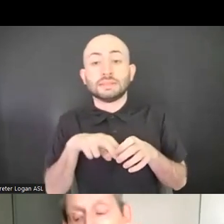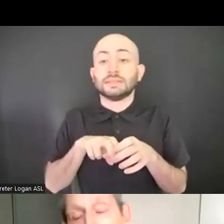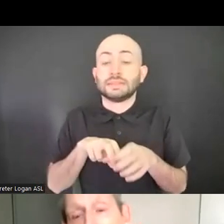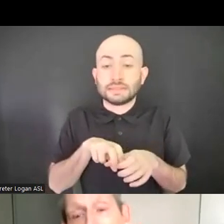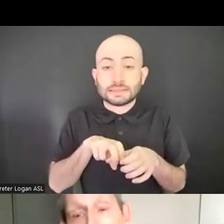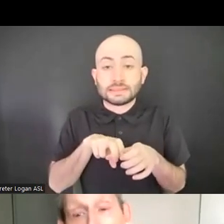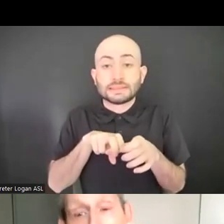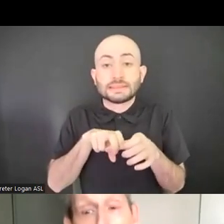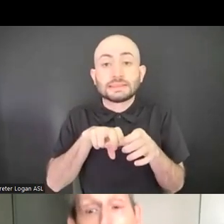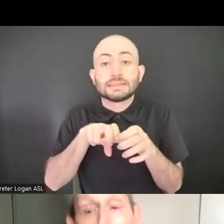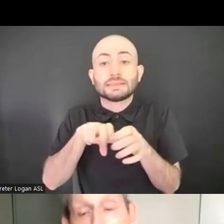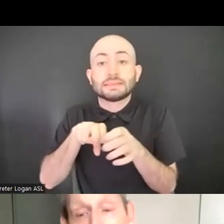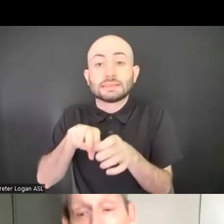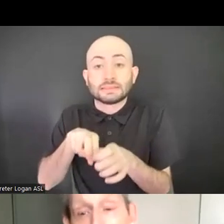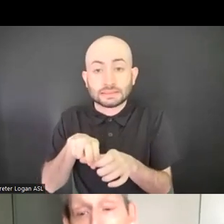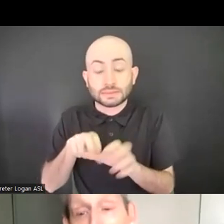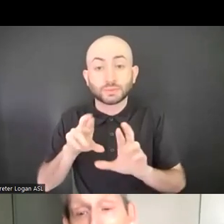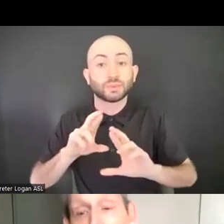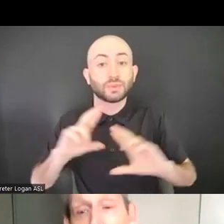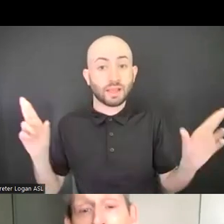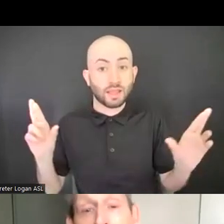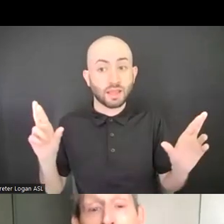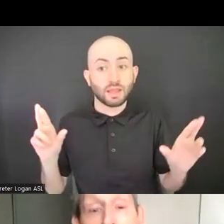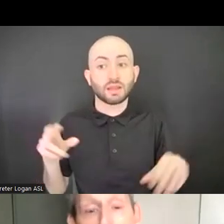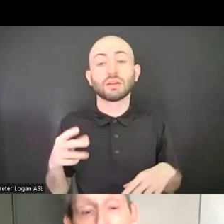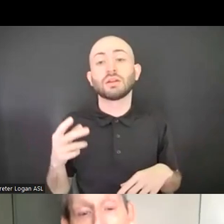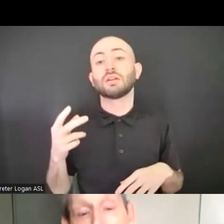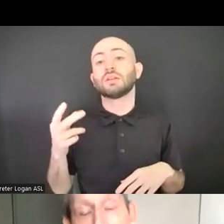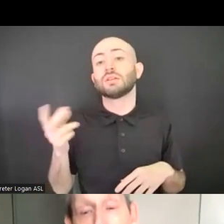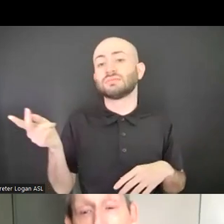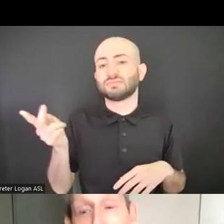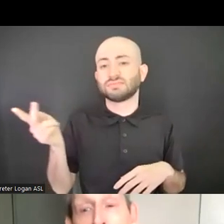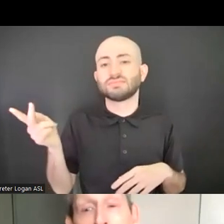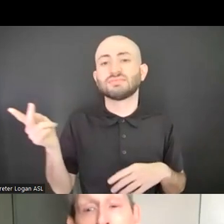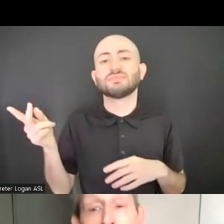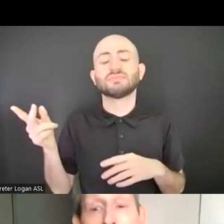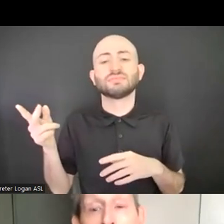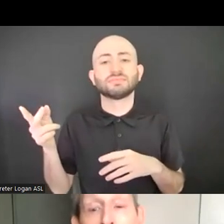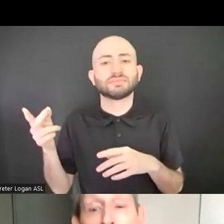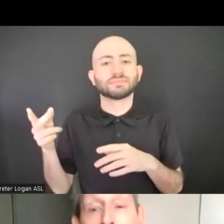passengers who were inebriated came up to me and started